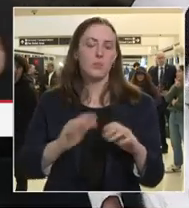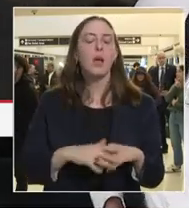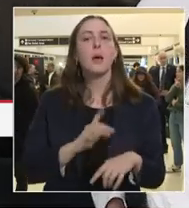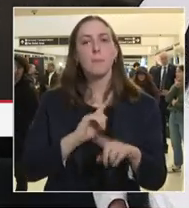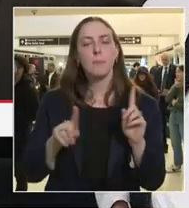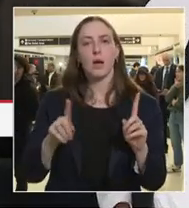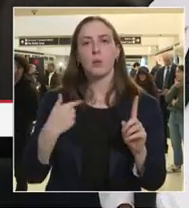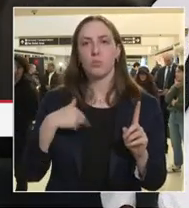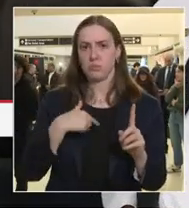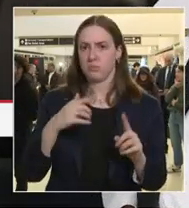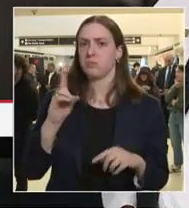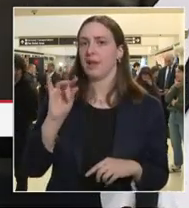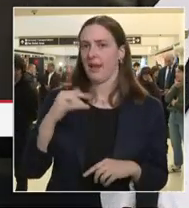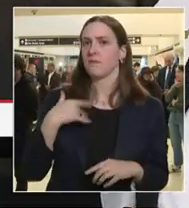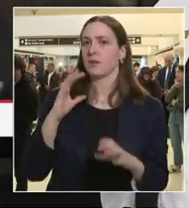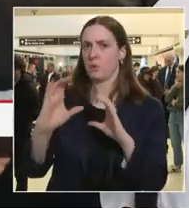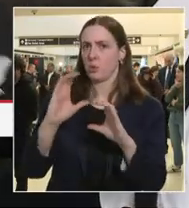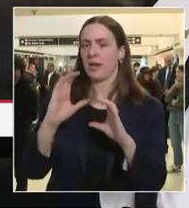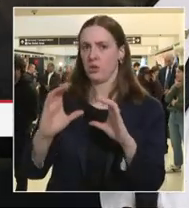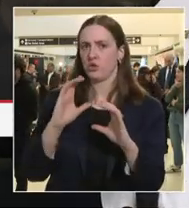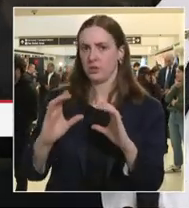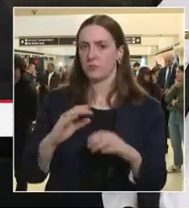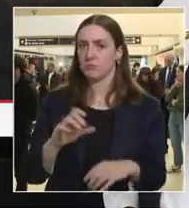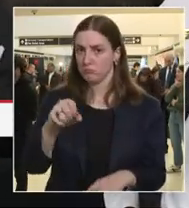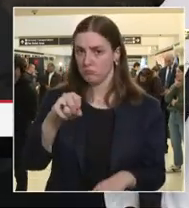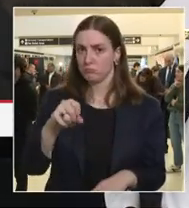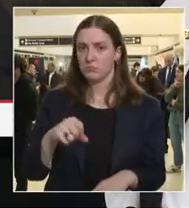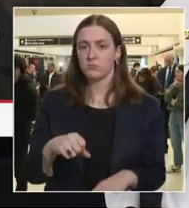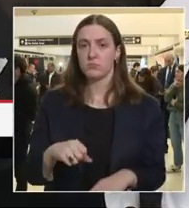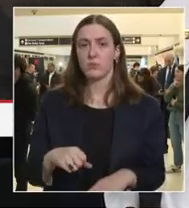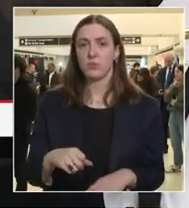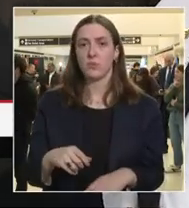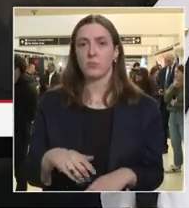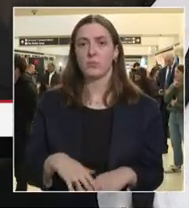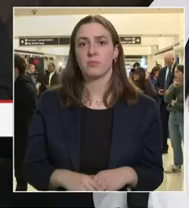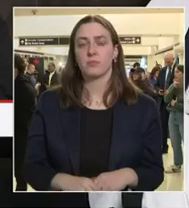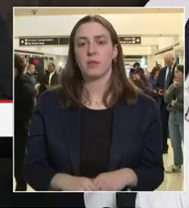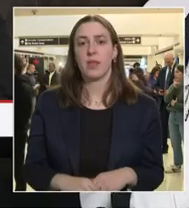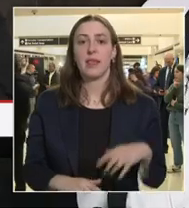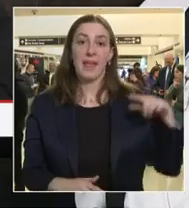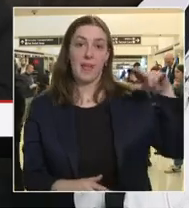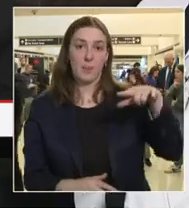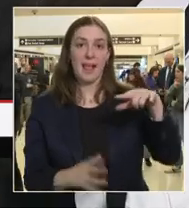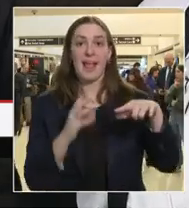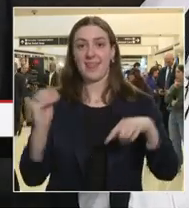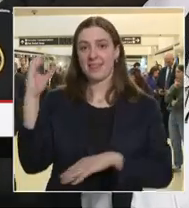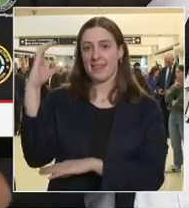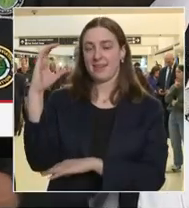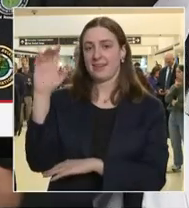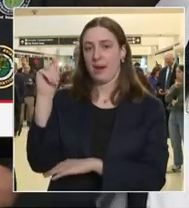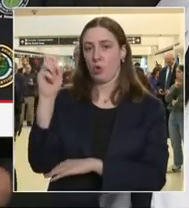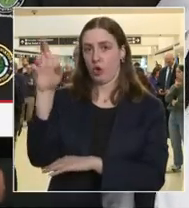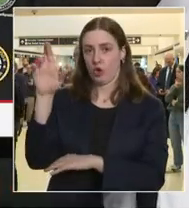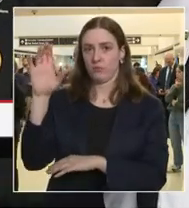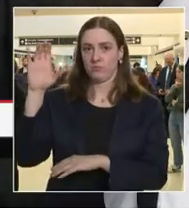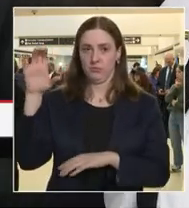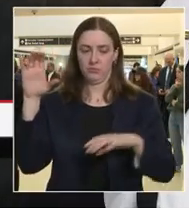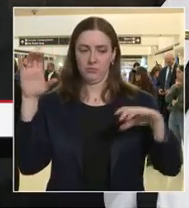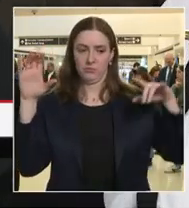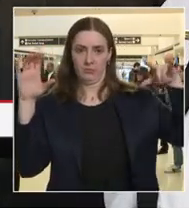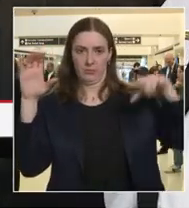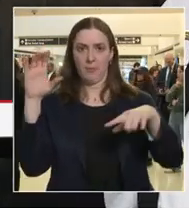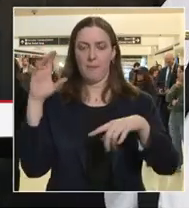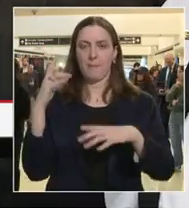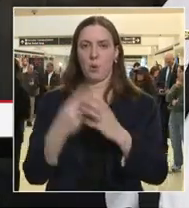and the American Airline flight. There was communication between the aircraft and the tower. Was the plane aware there was a helicopter in the area?